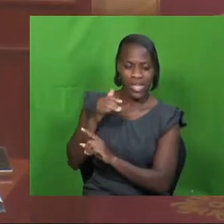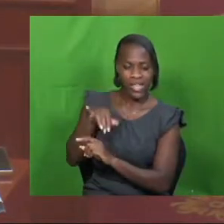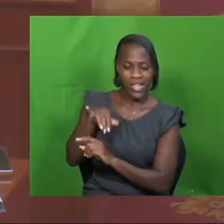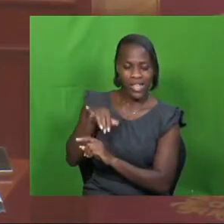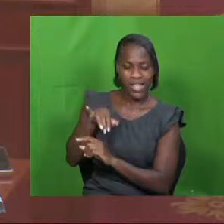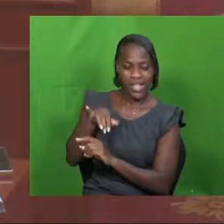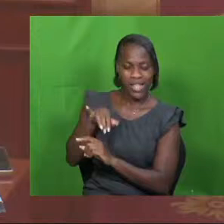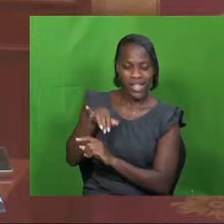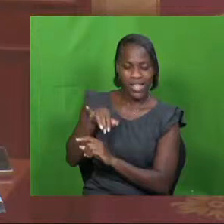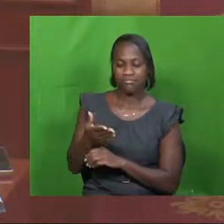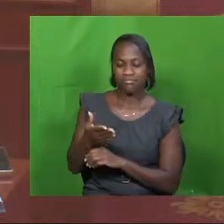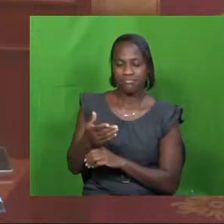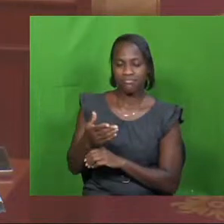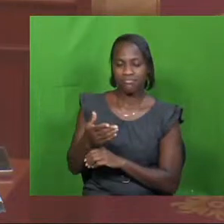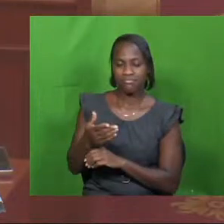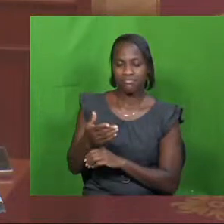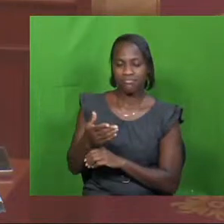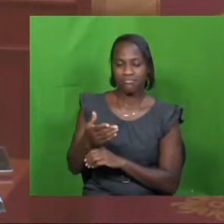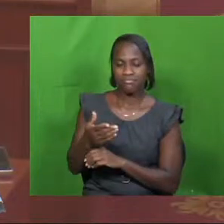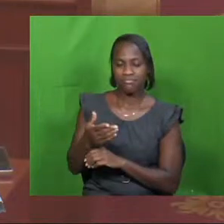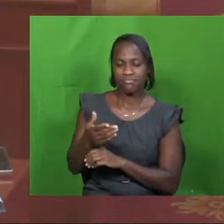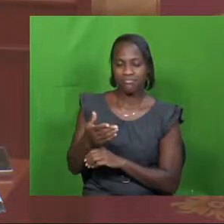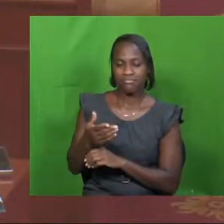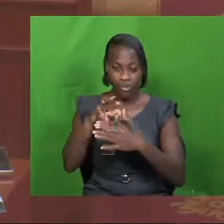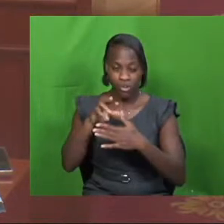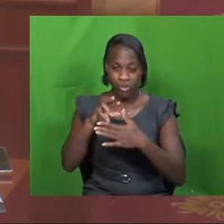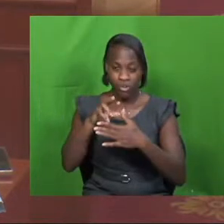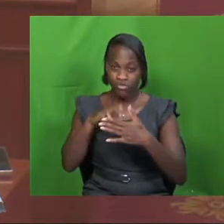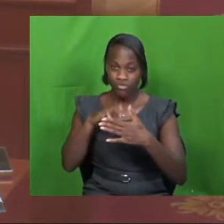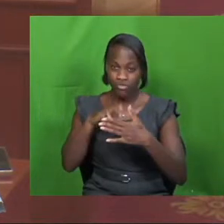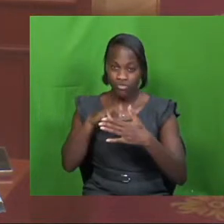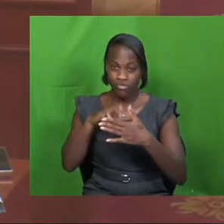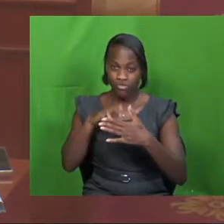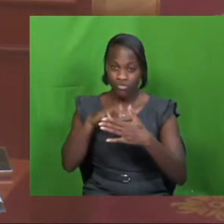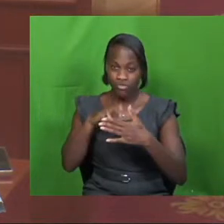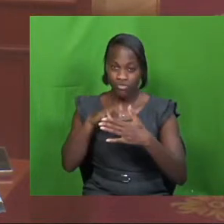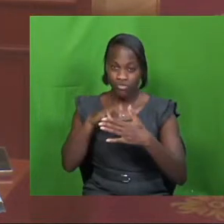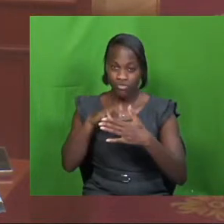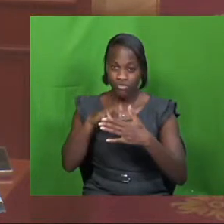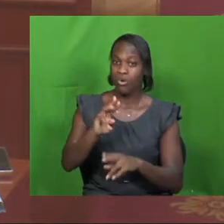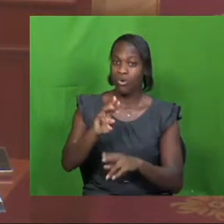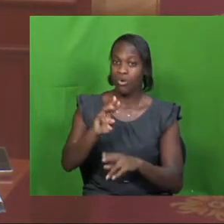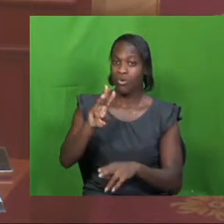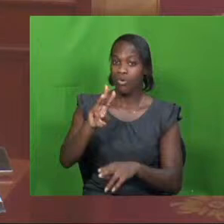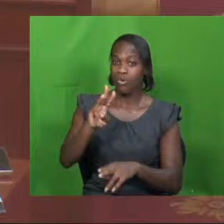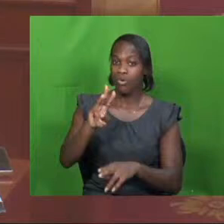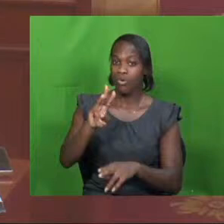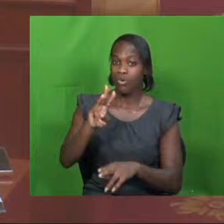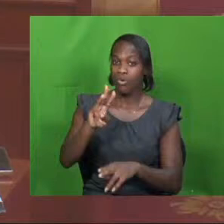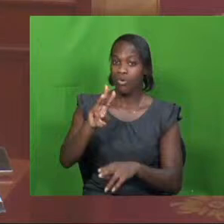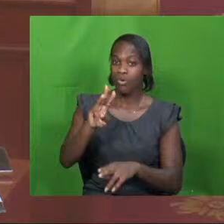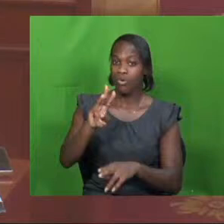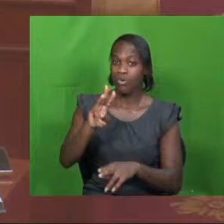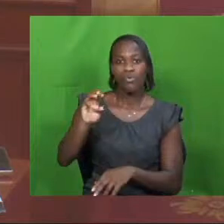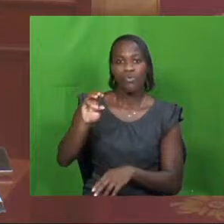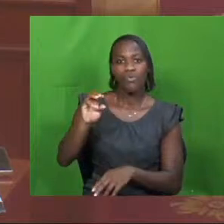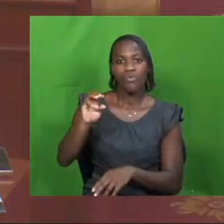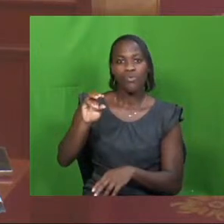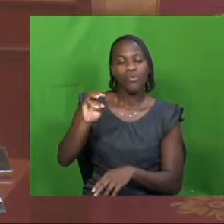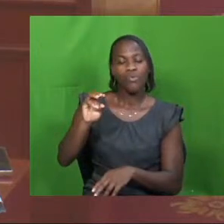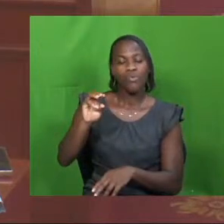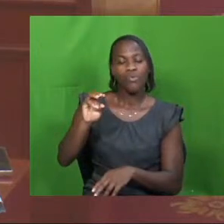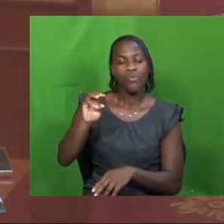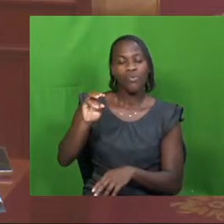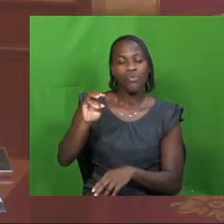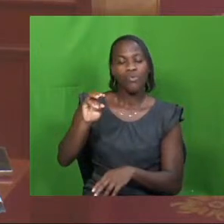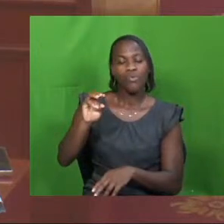the statement was read by the Honourable Kobi Woyome, there was some suspension on 2 occasions.